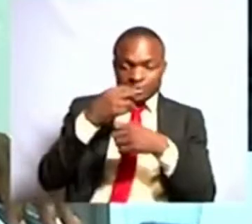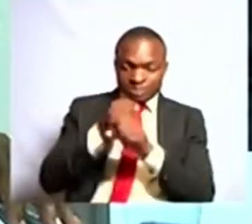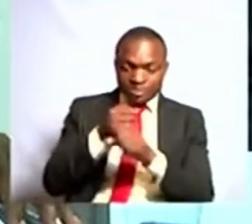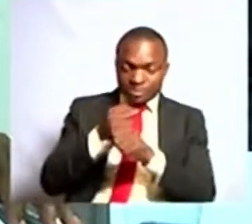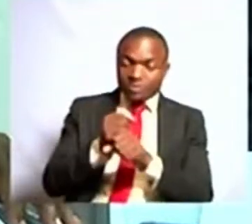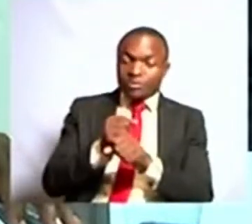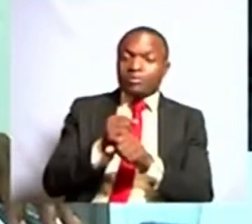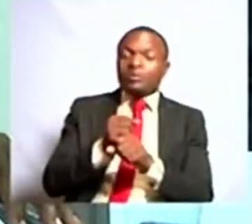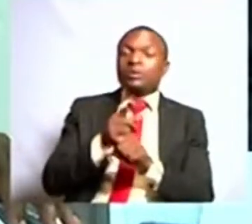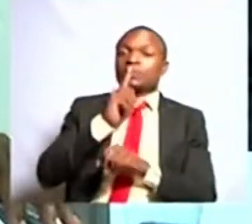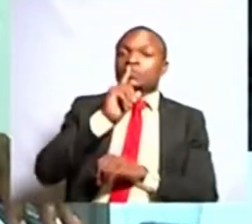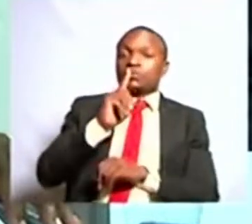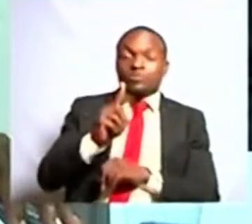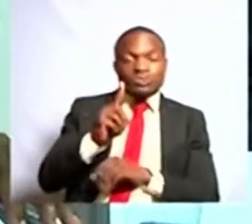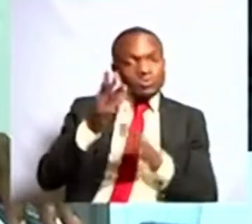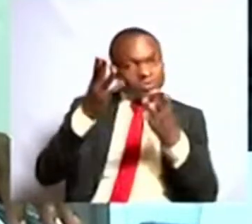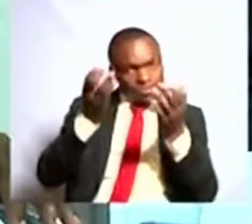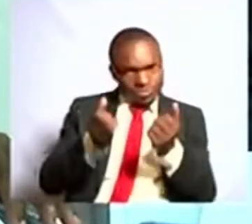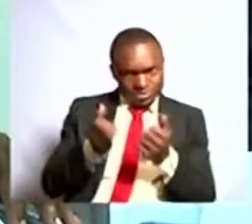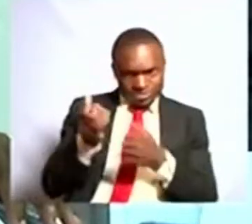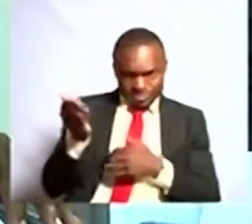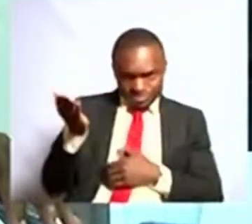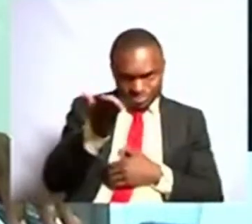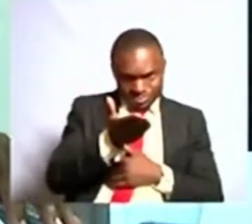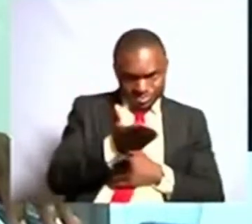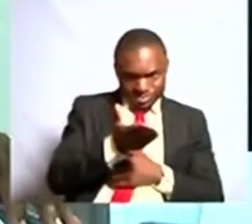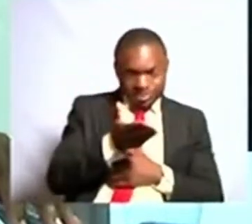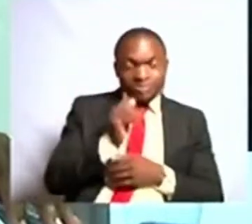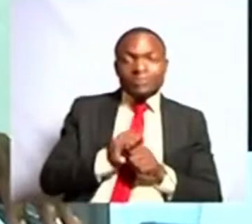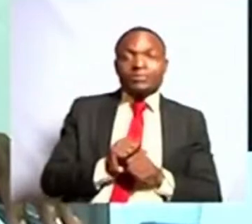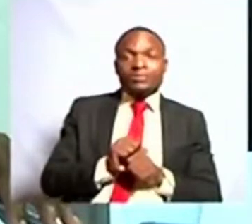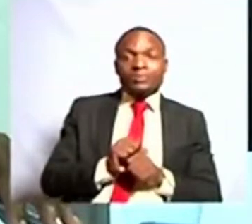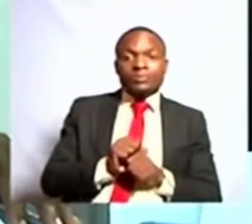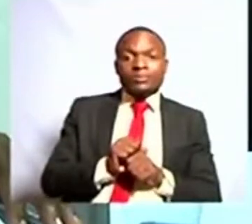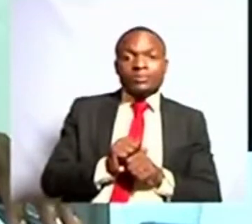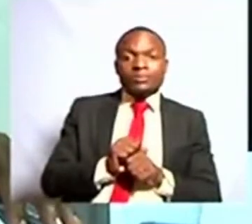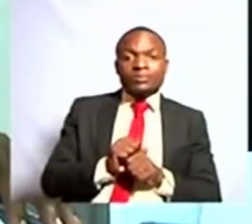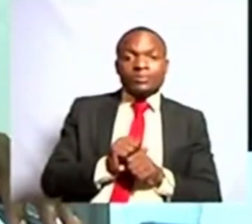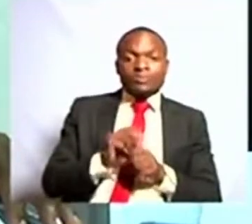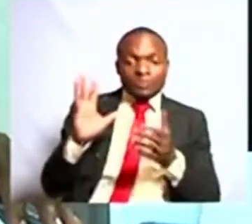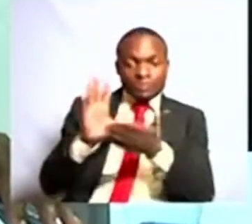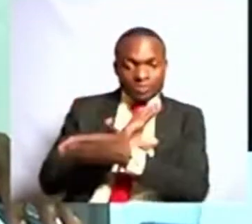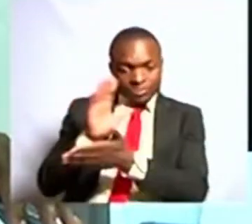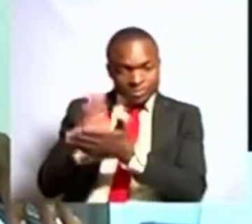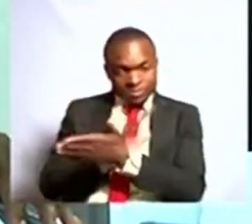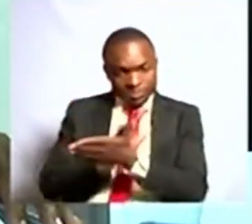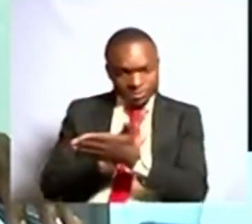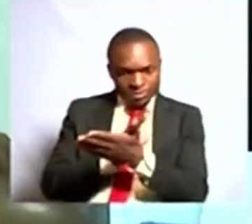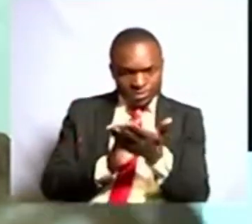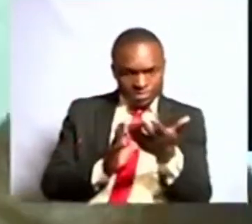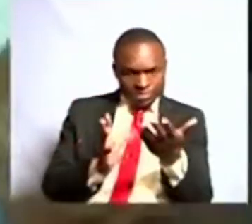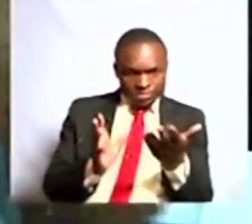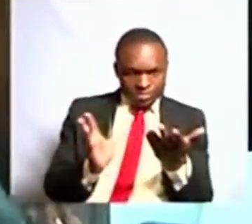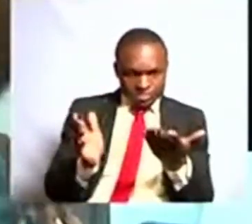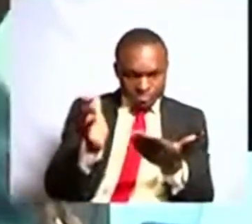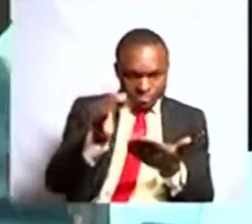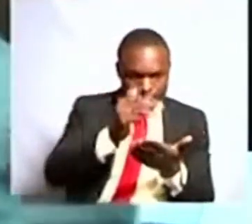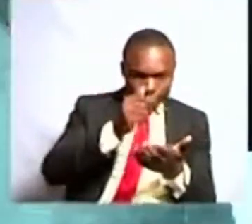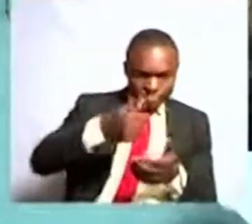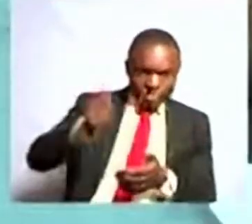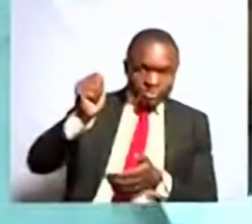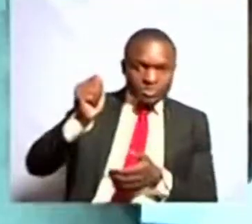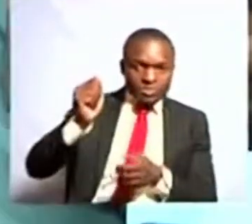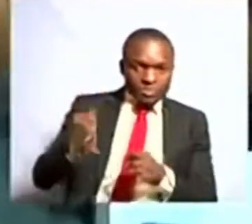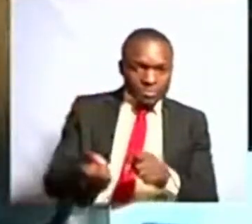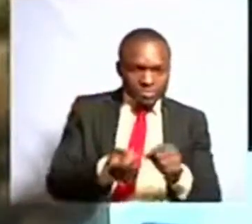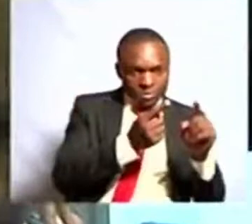fact that we want you to expeditiously mobilize yourself and get on site in